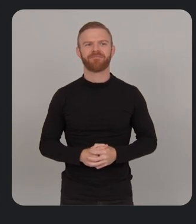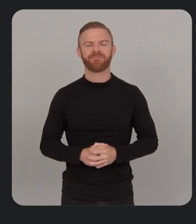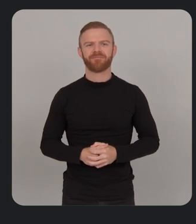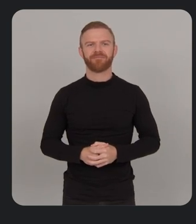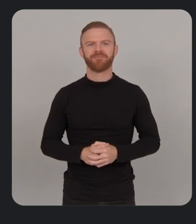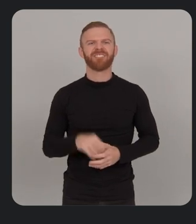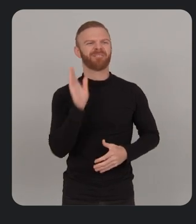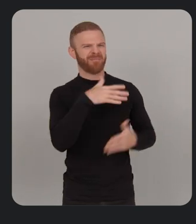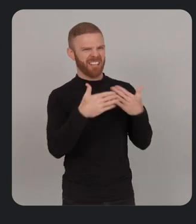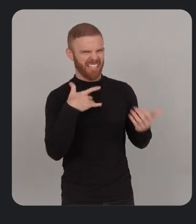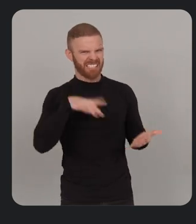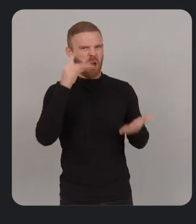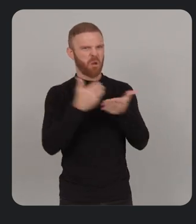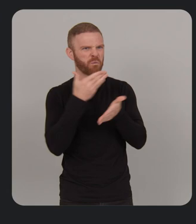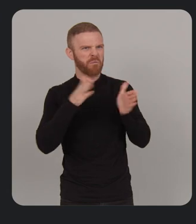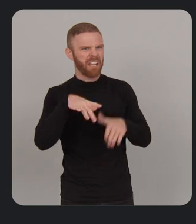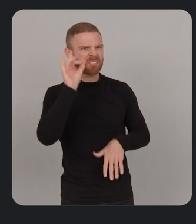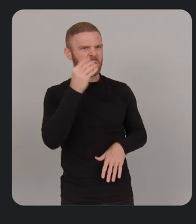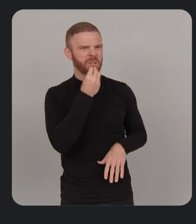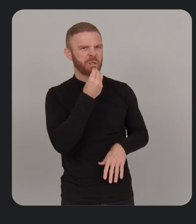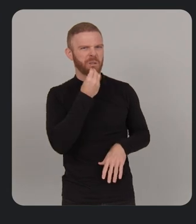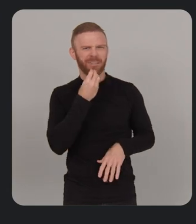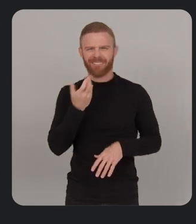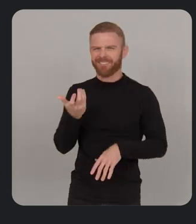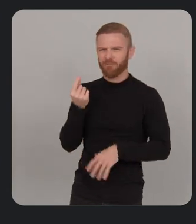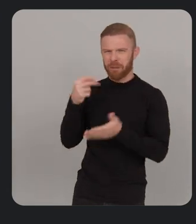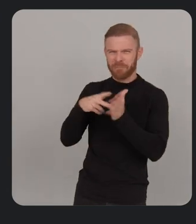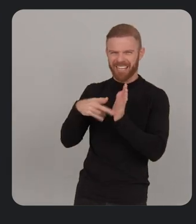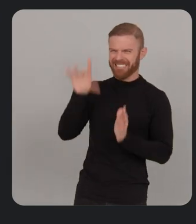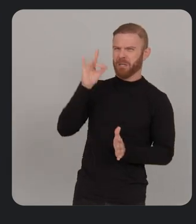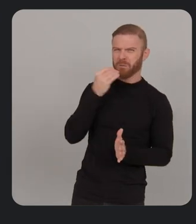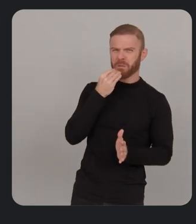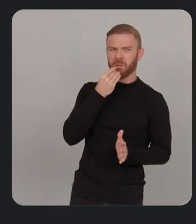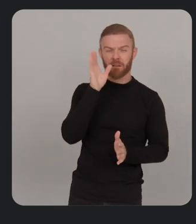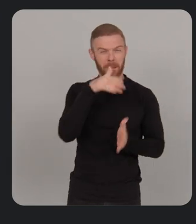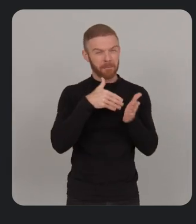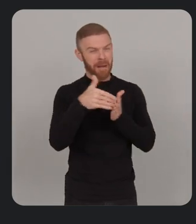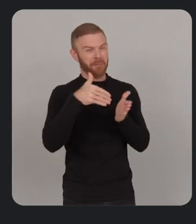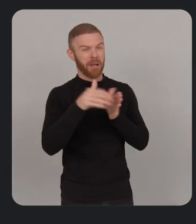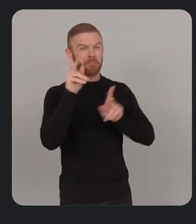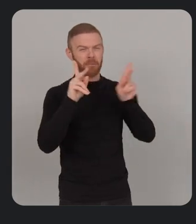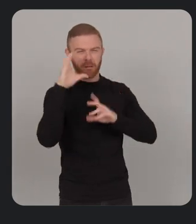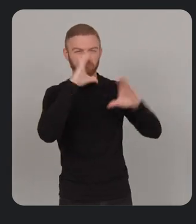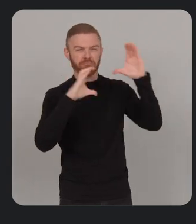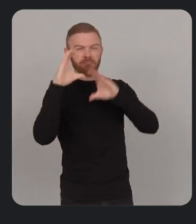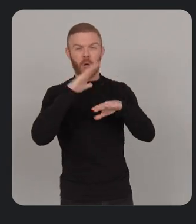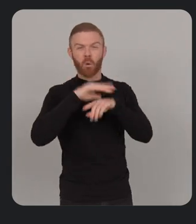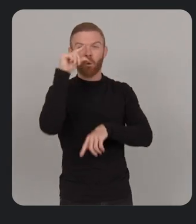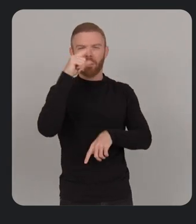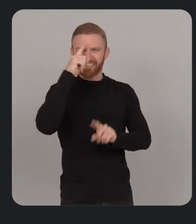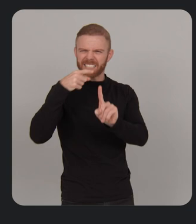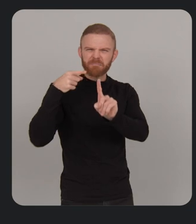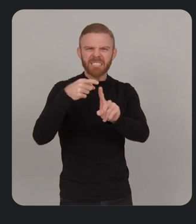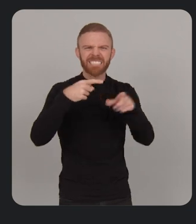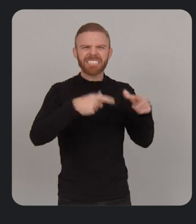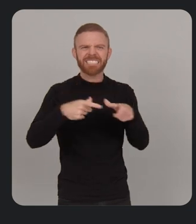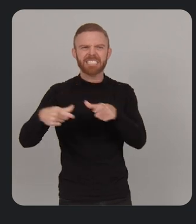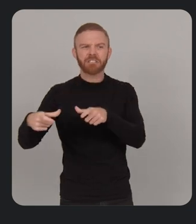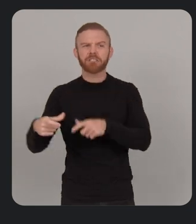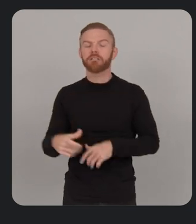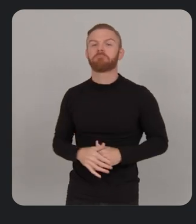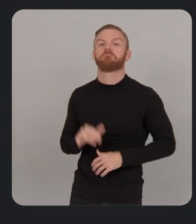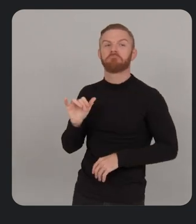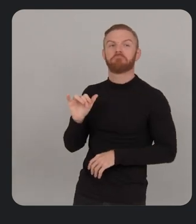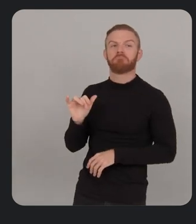So anyway, we got a new way to find food. What do mean find food? Literally millions and millions of people every day are searching on Google for specific dishes.